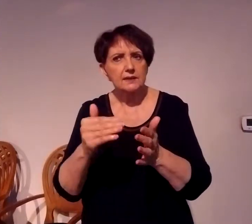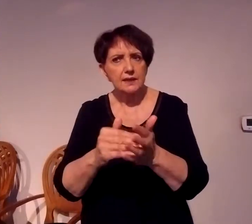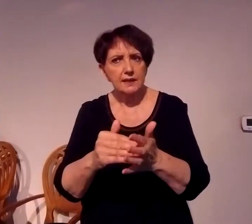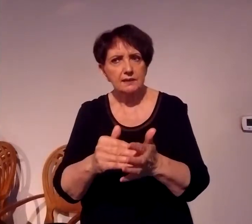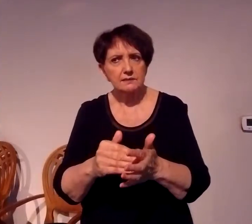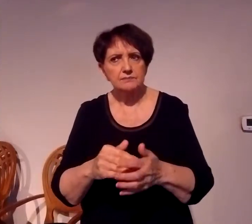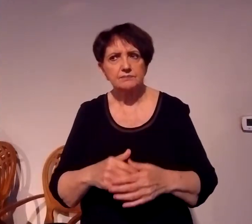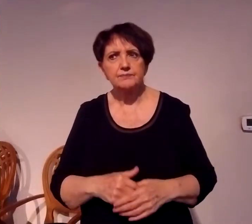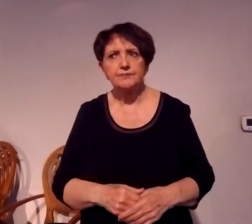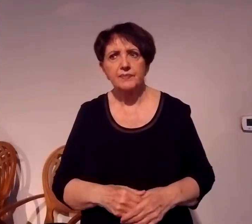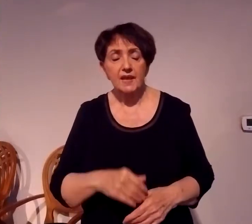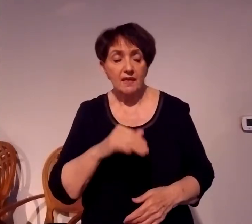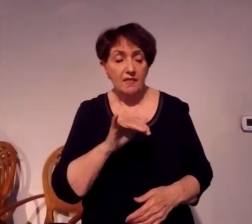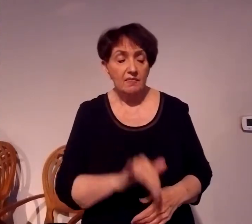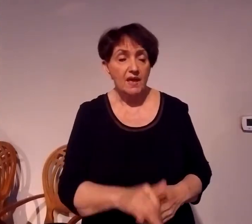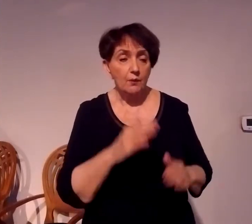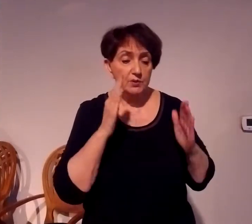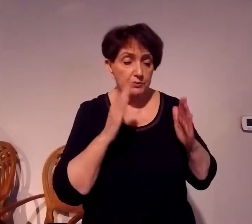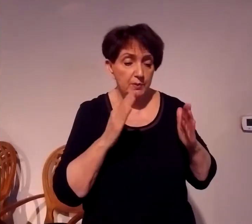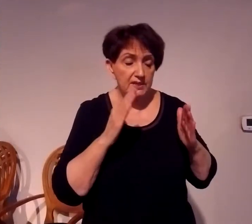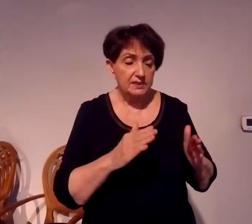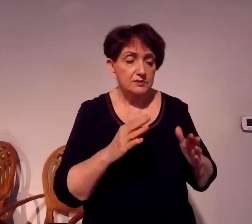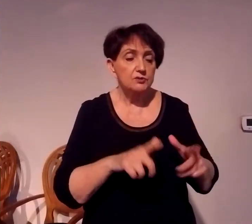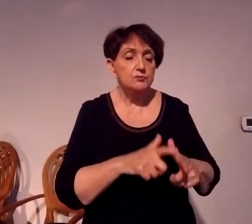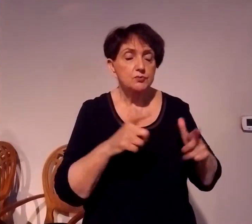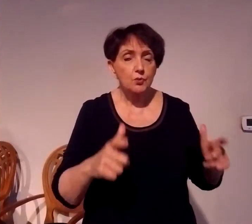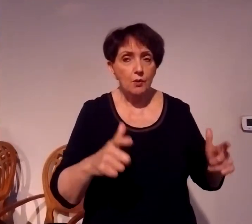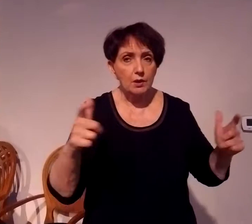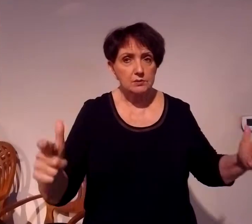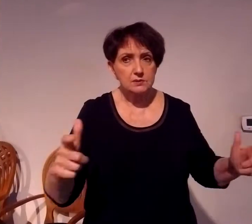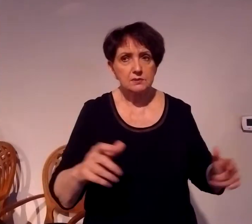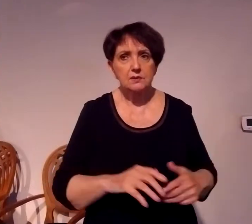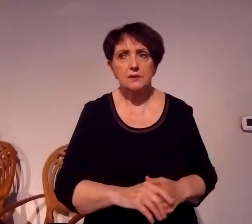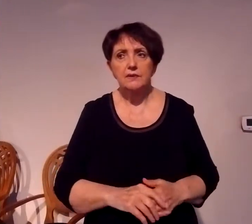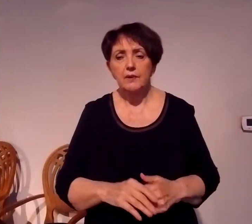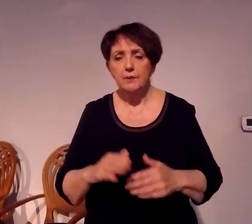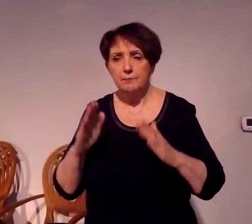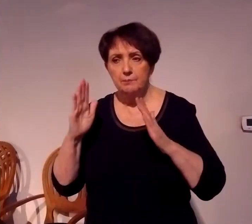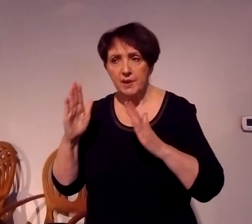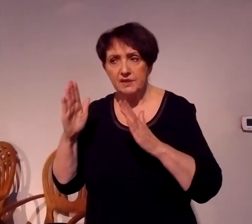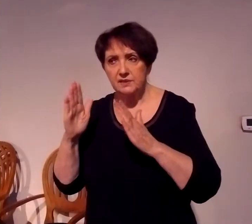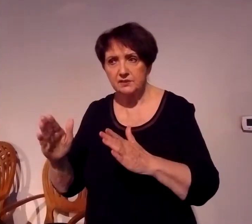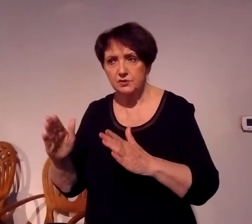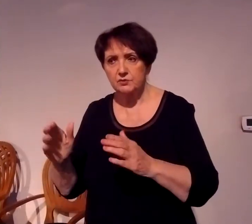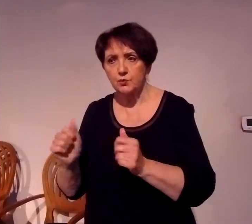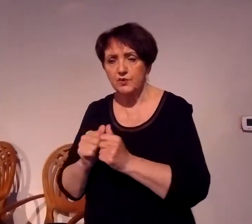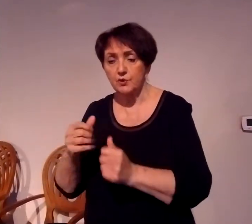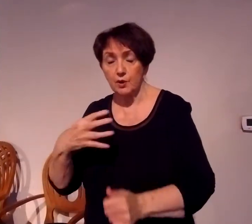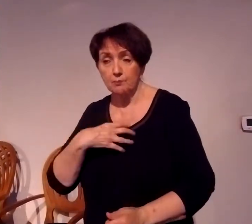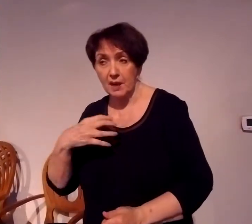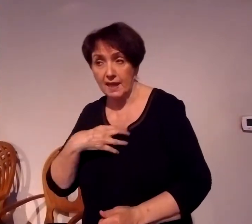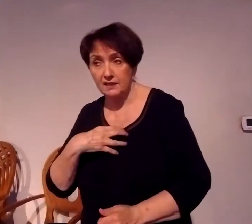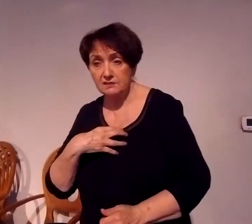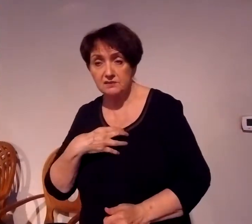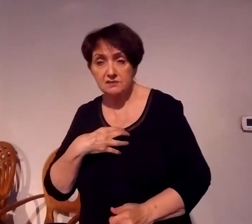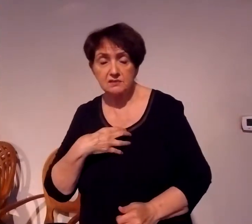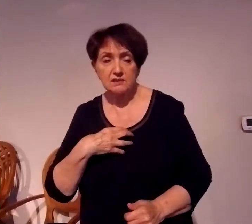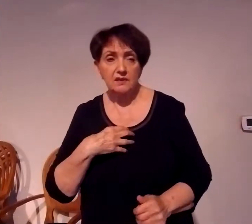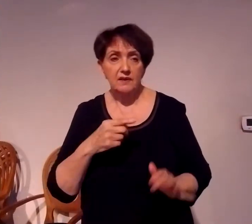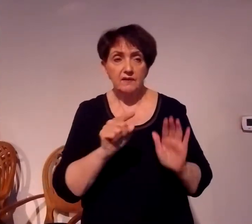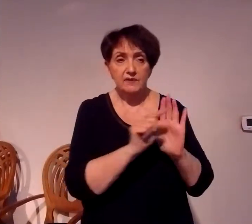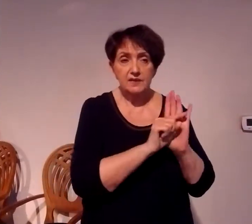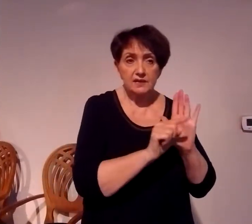over again. That which you pay attention to grows. Pay attention to with your complaints and with all